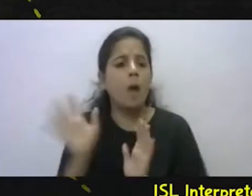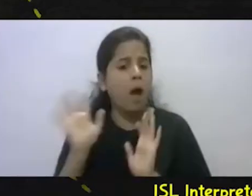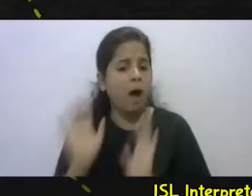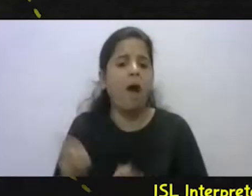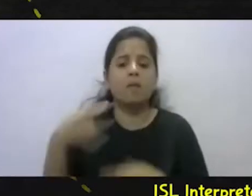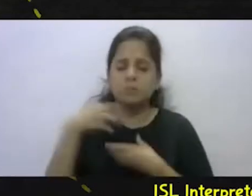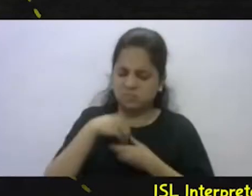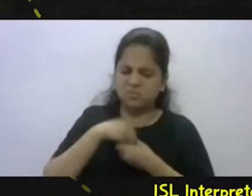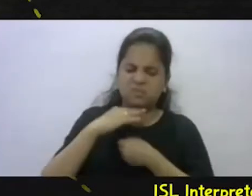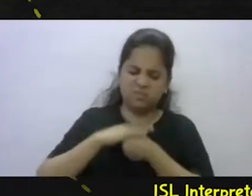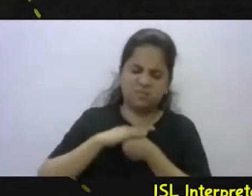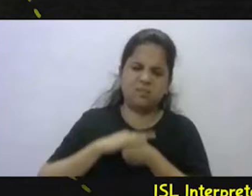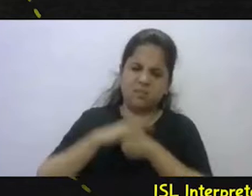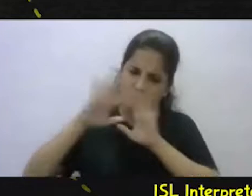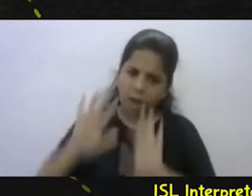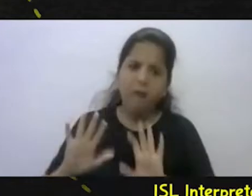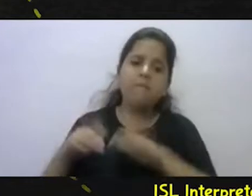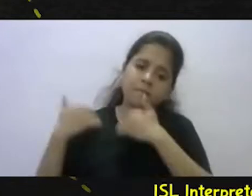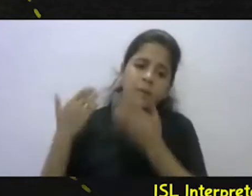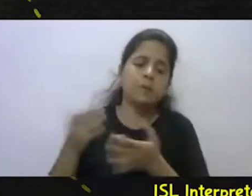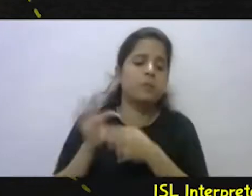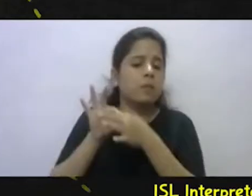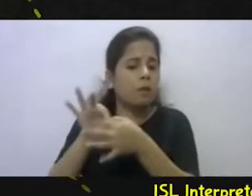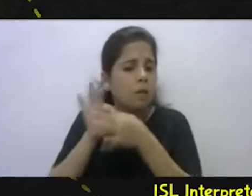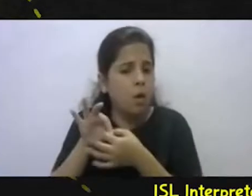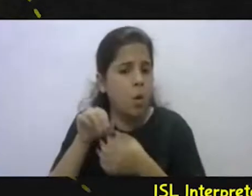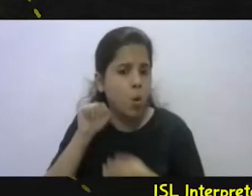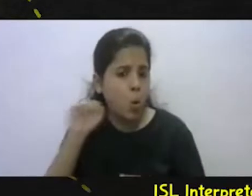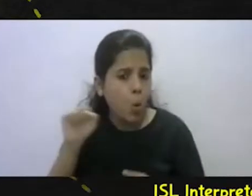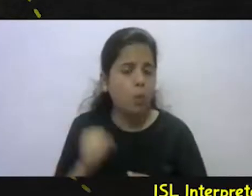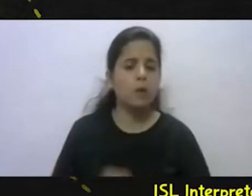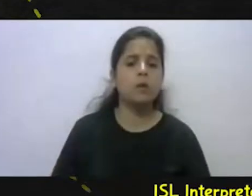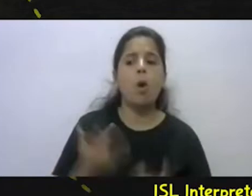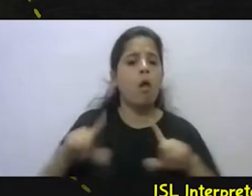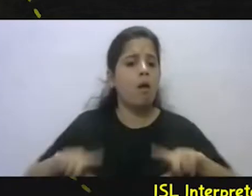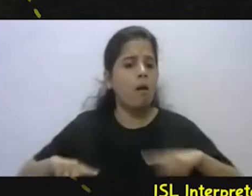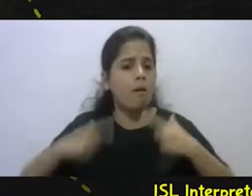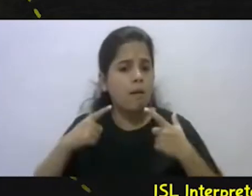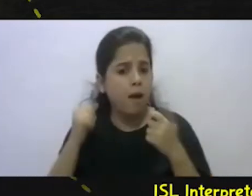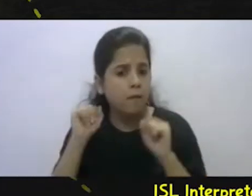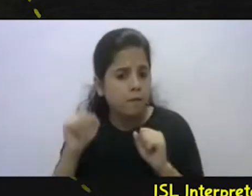community has to speak about: their relationship, their life, their